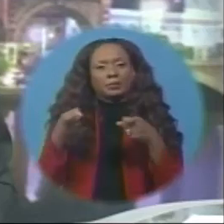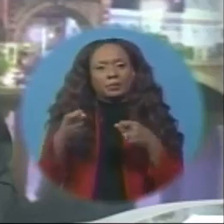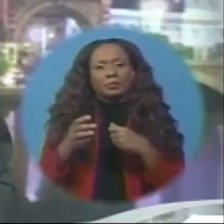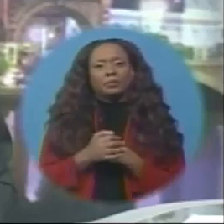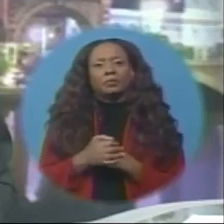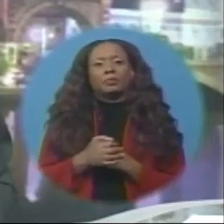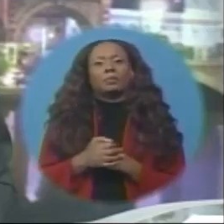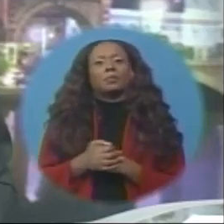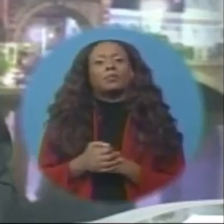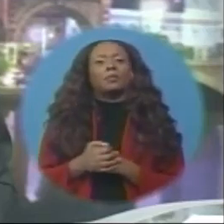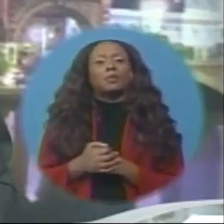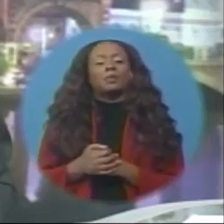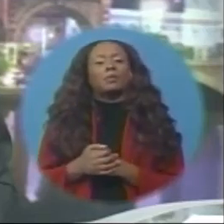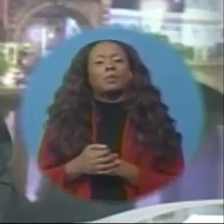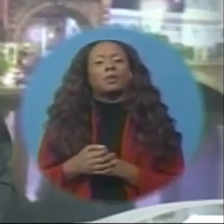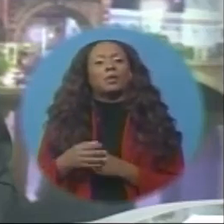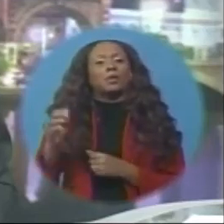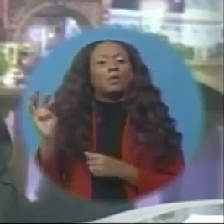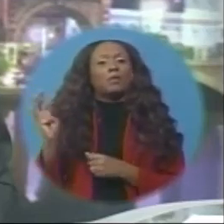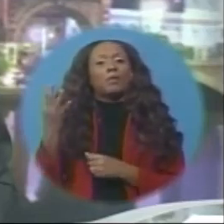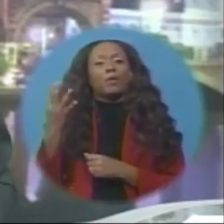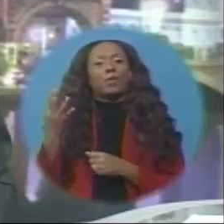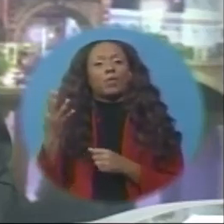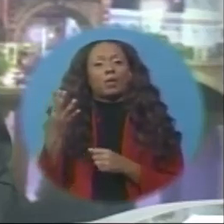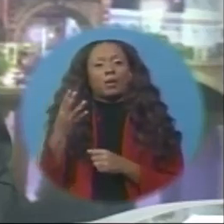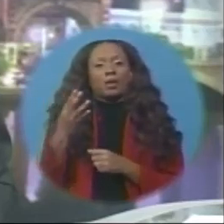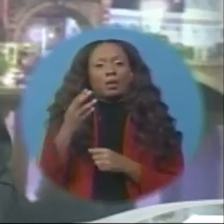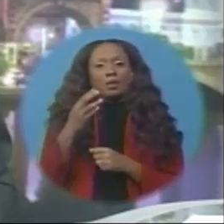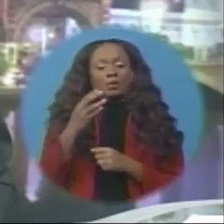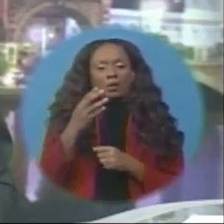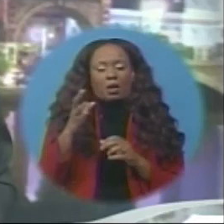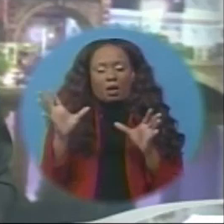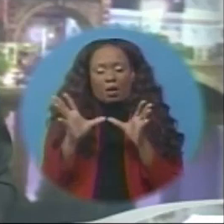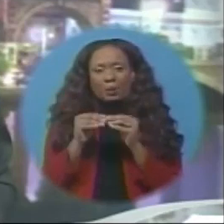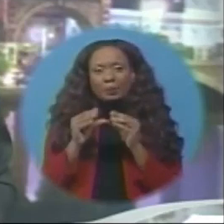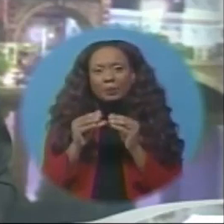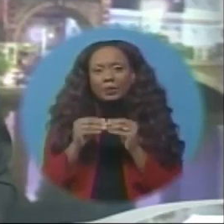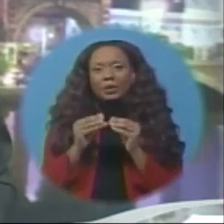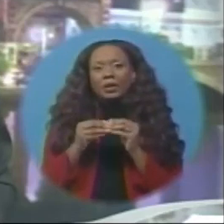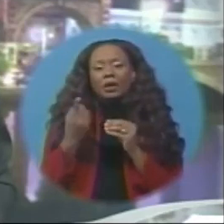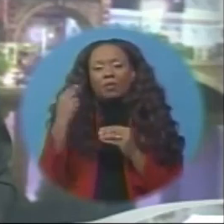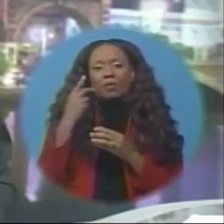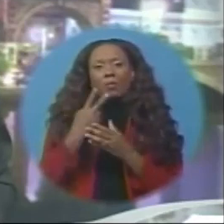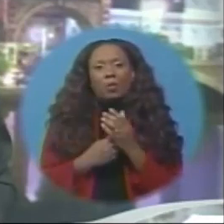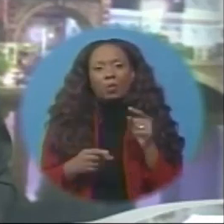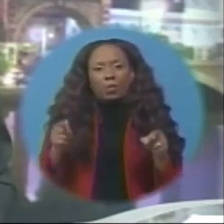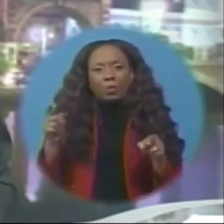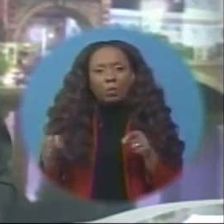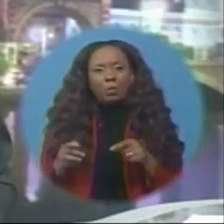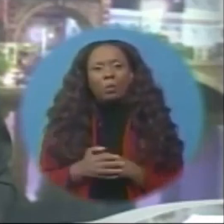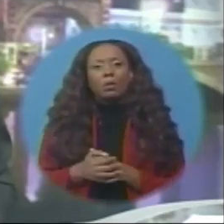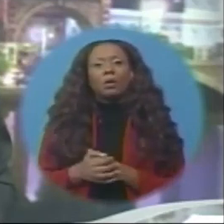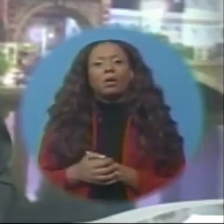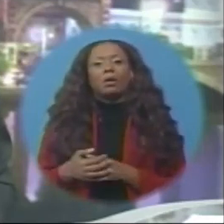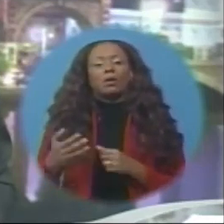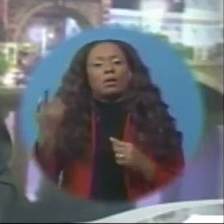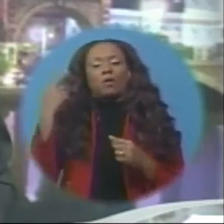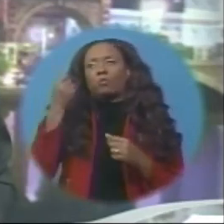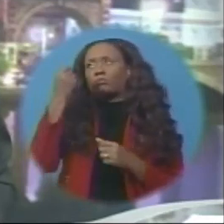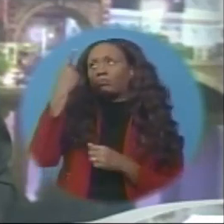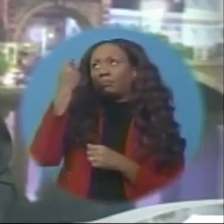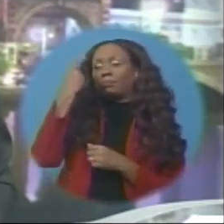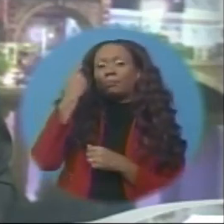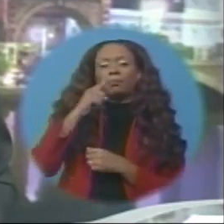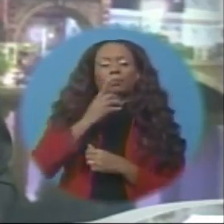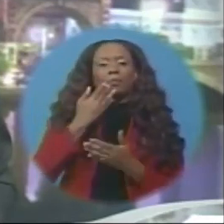issued at the end of the 4th CARICOM-Mexico Summit held in Belize. The Mexico-CARICOM strategy for comprehensive disaster risk